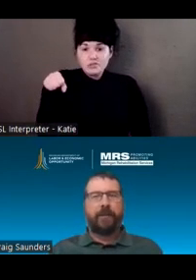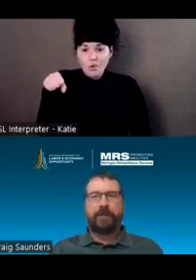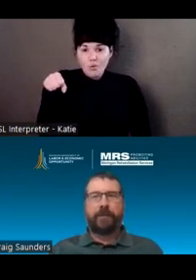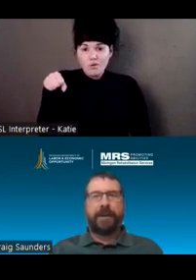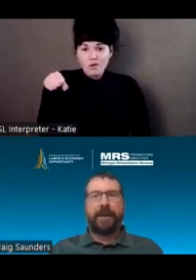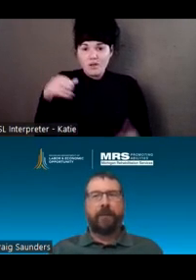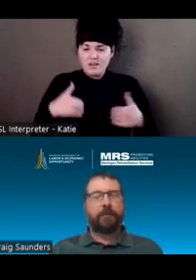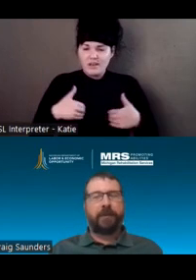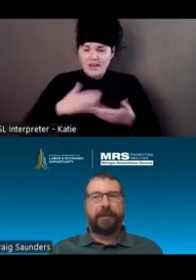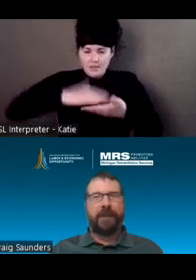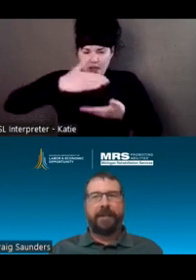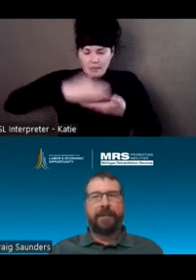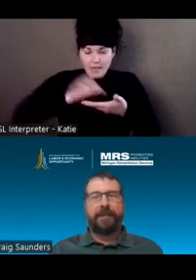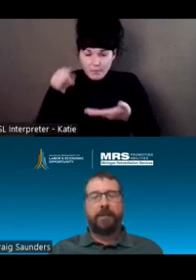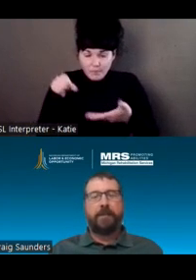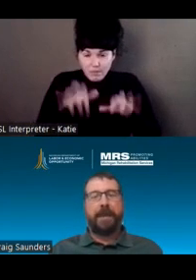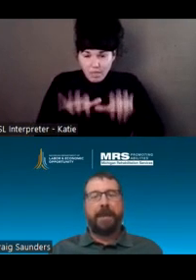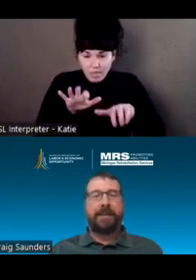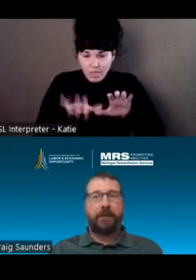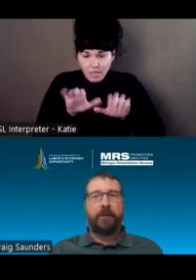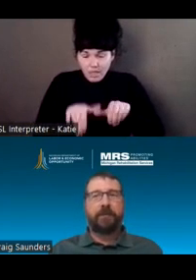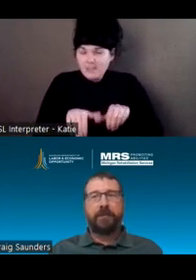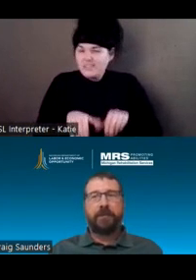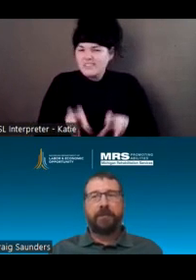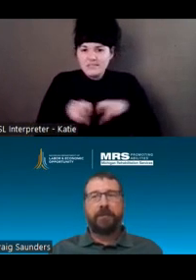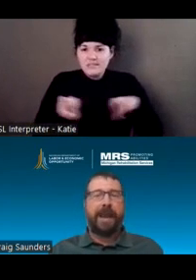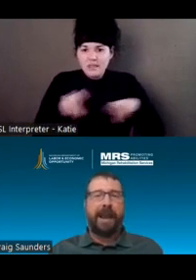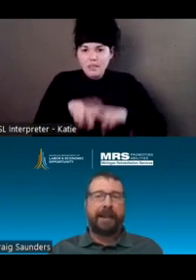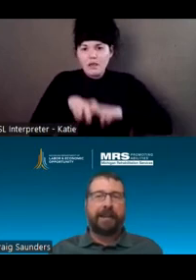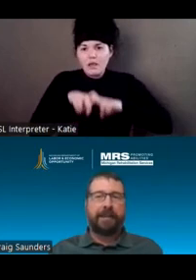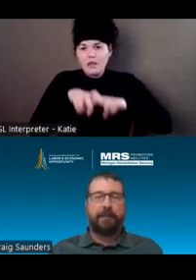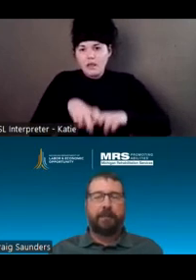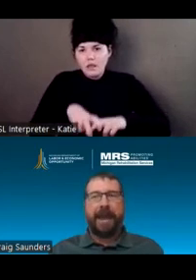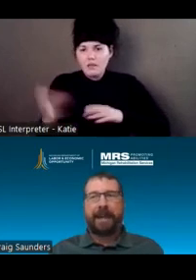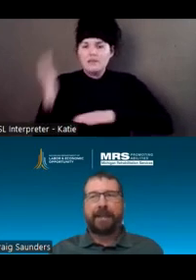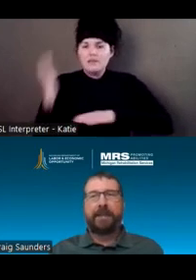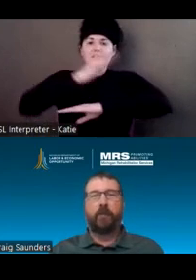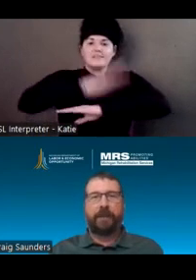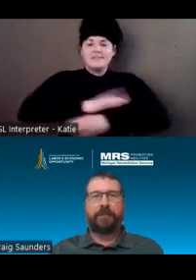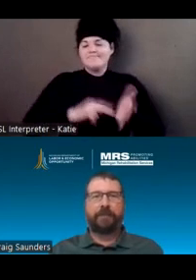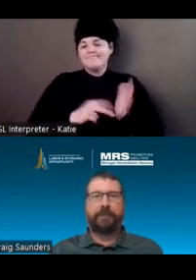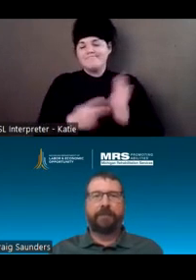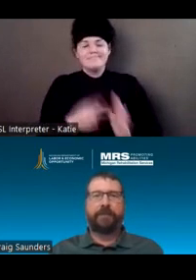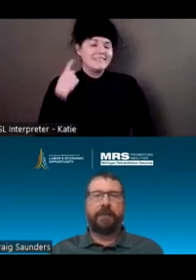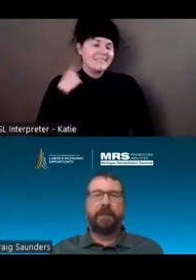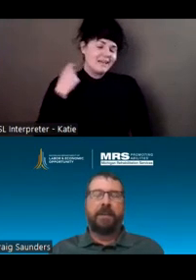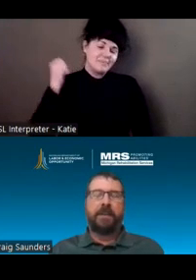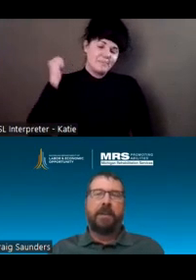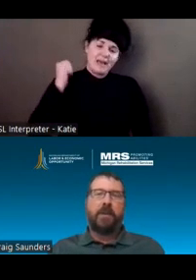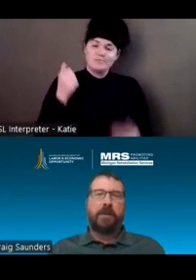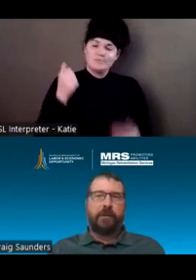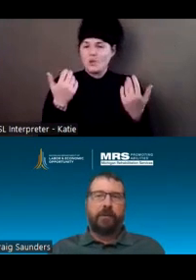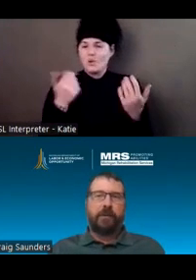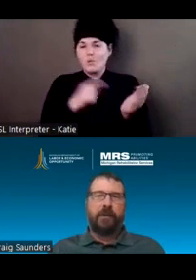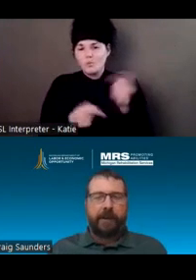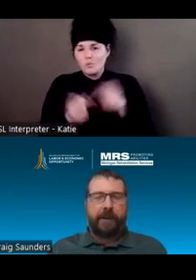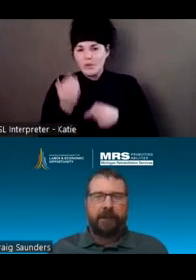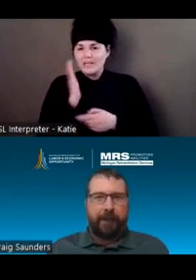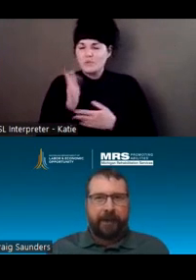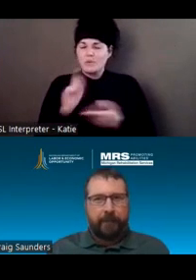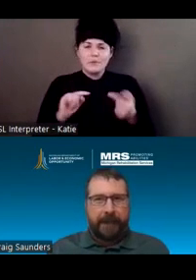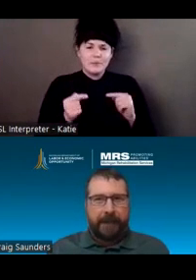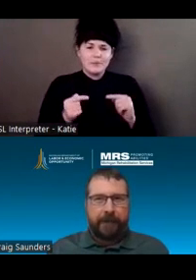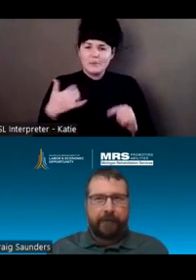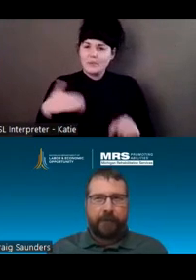on your couch for 8 hours plus a day can be bad news for your neck, back, and wrists. When you're looking down at